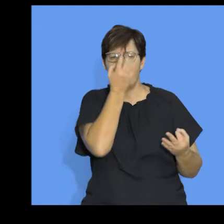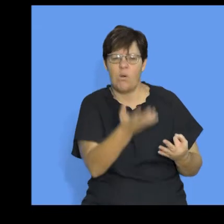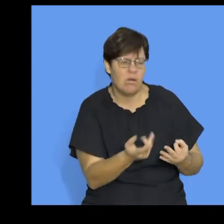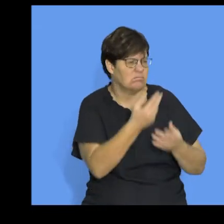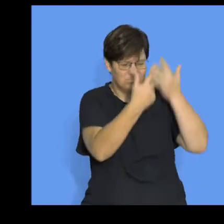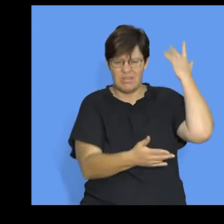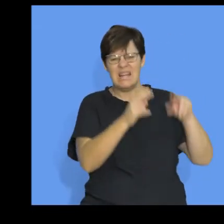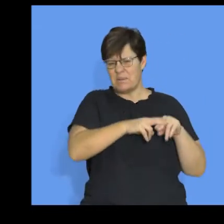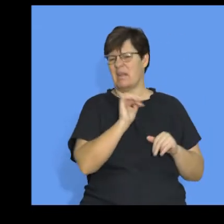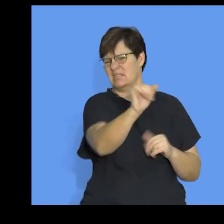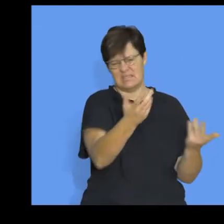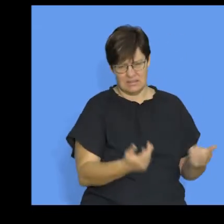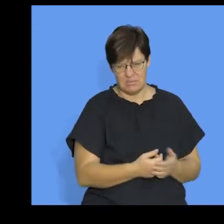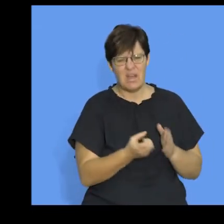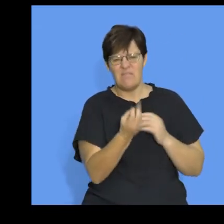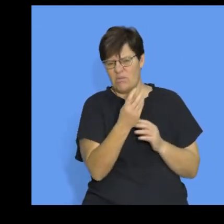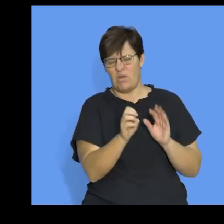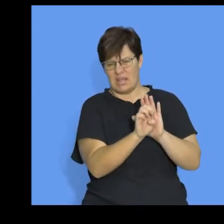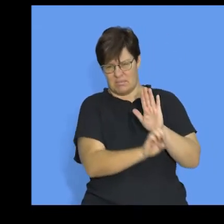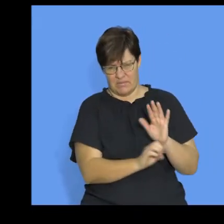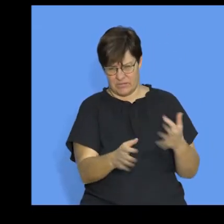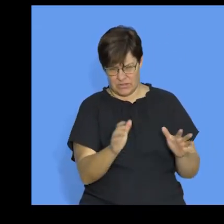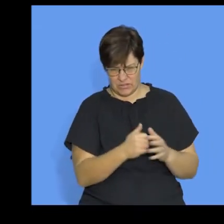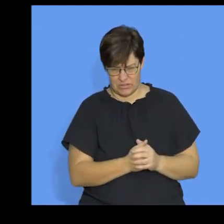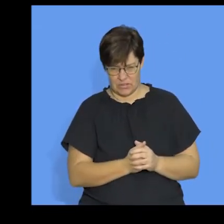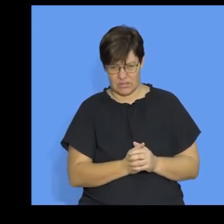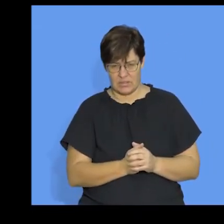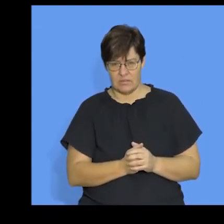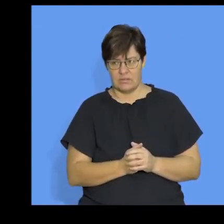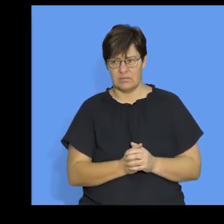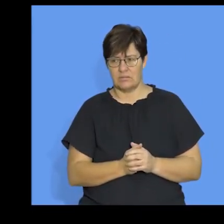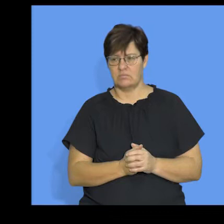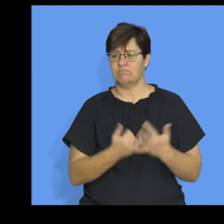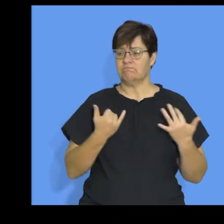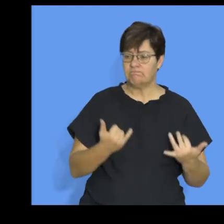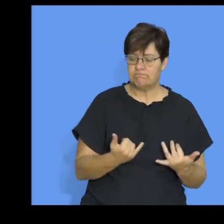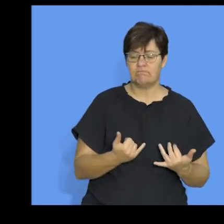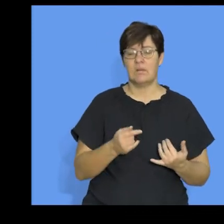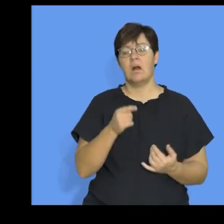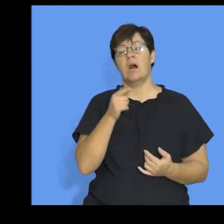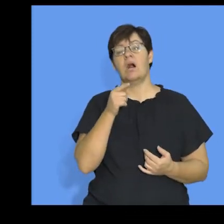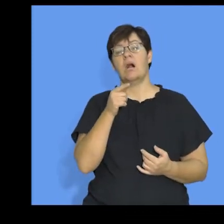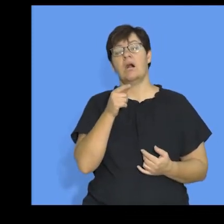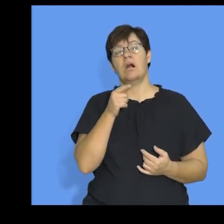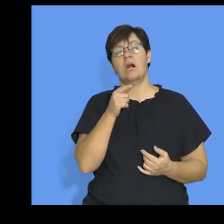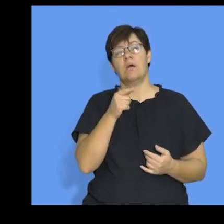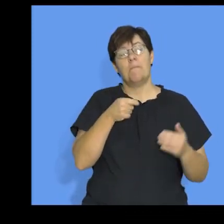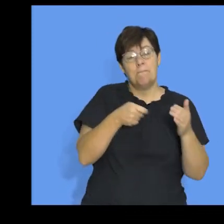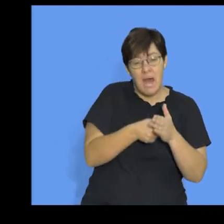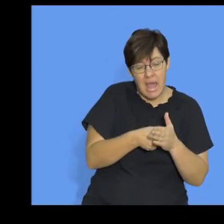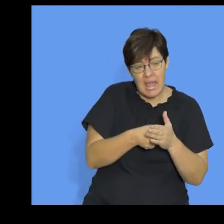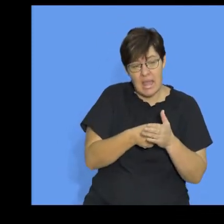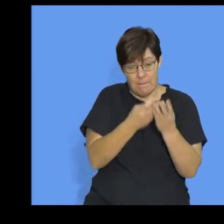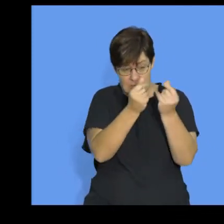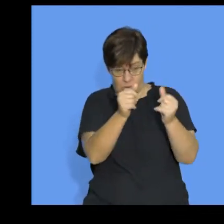enterprise. I've just given you a few examples. So this is the direct material that you are buying in